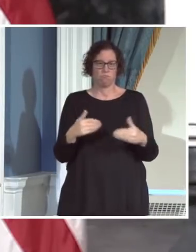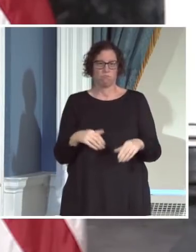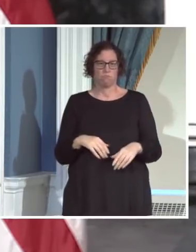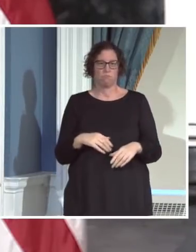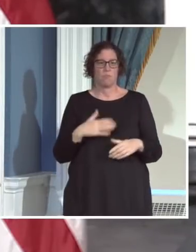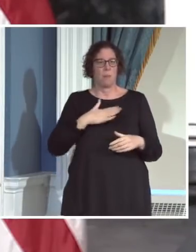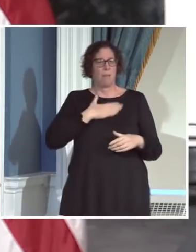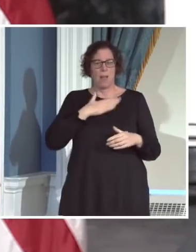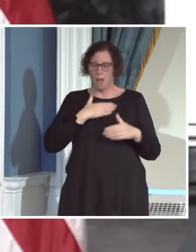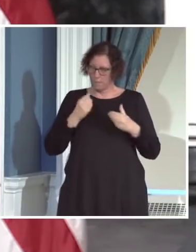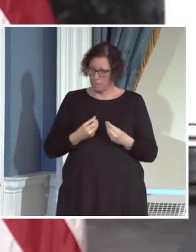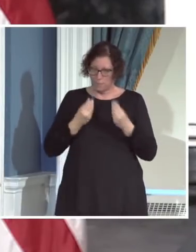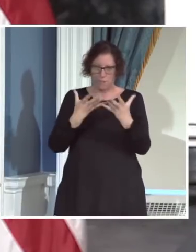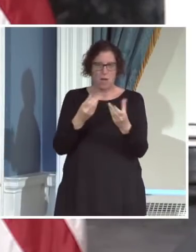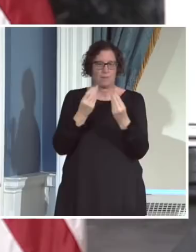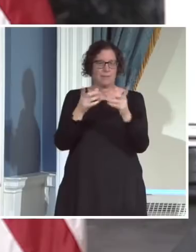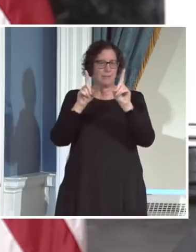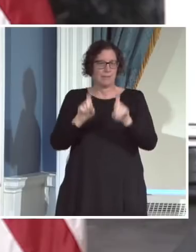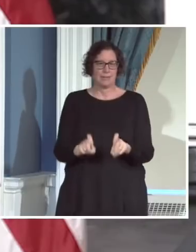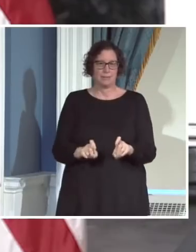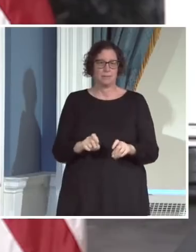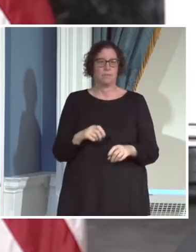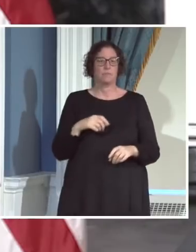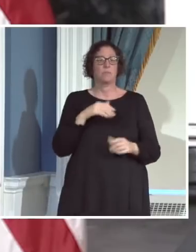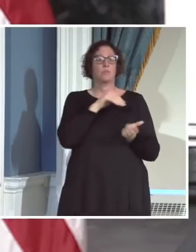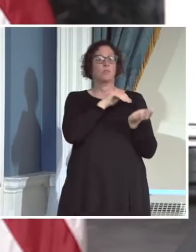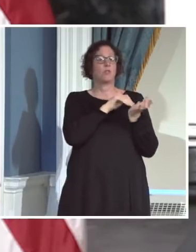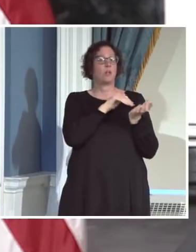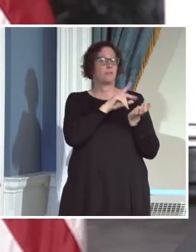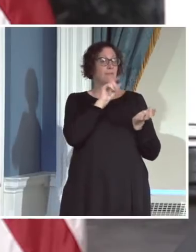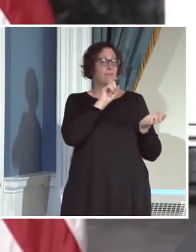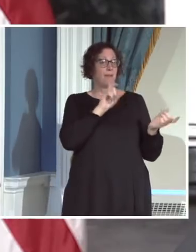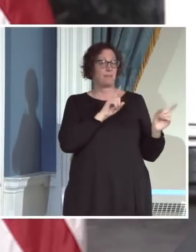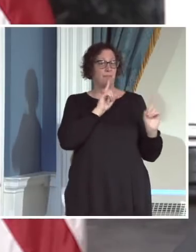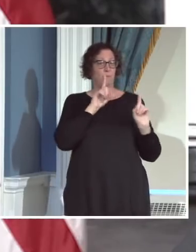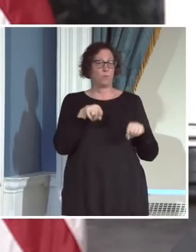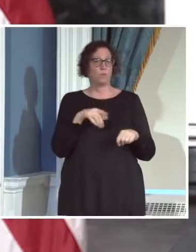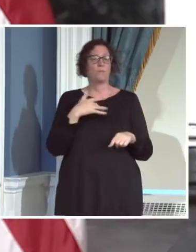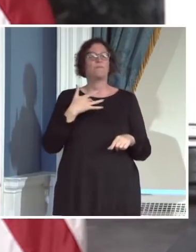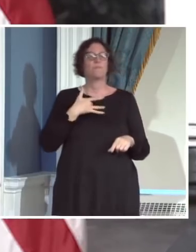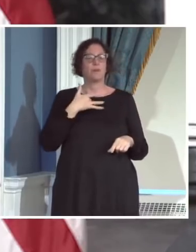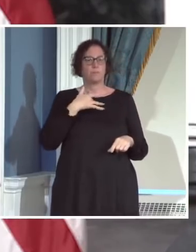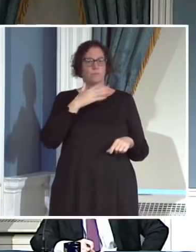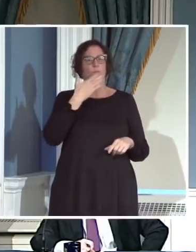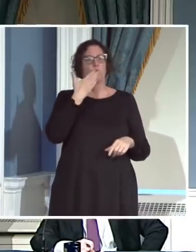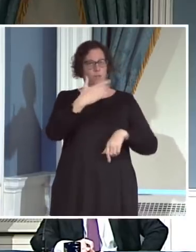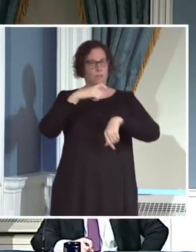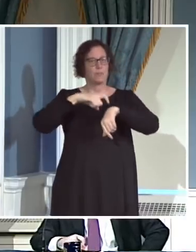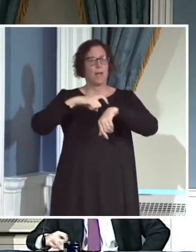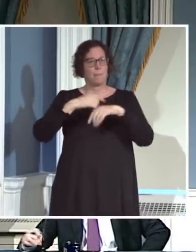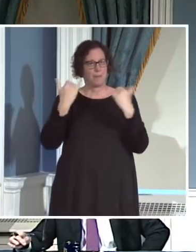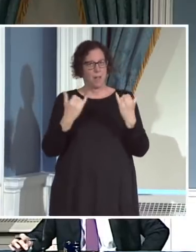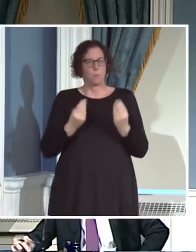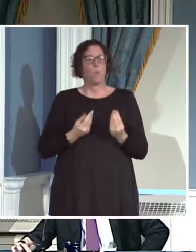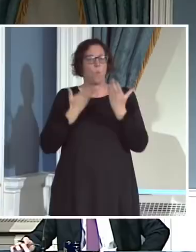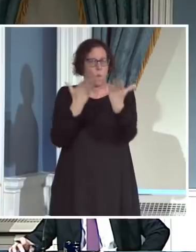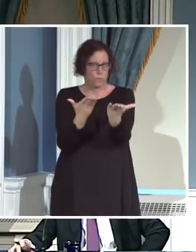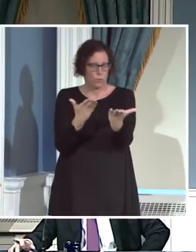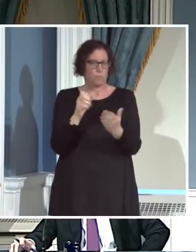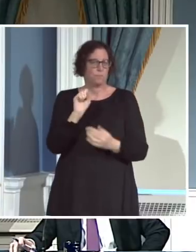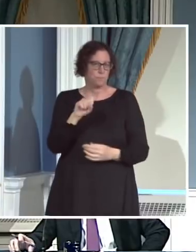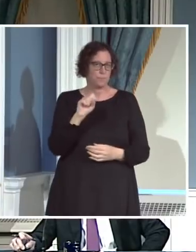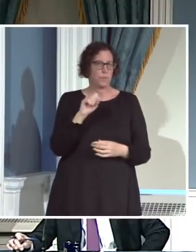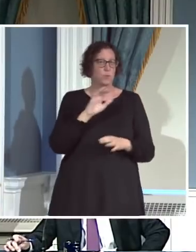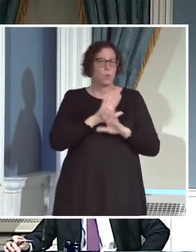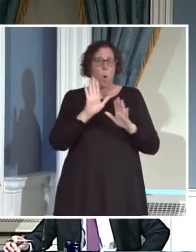a smart time to make it available for those who want it. It's not obligatory, but for those who want it. Let me have Mitch tell you. I agree with all of those, but I would